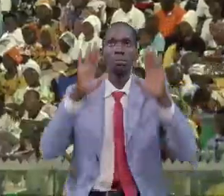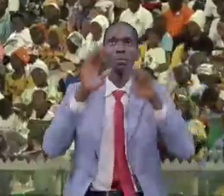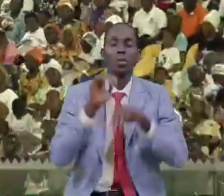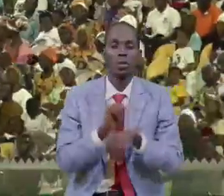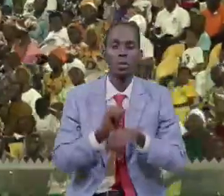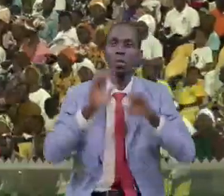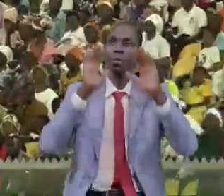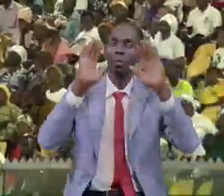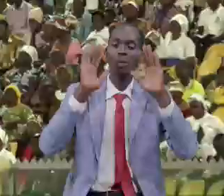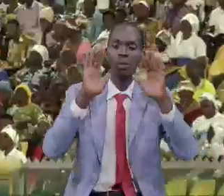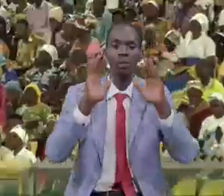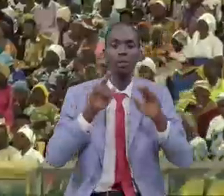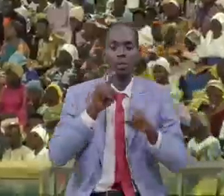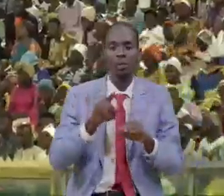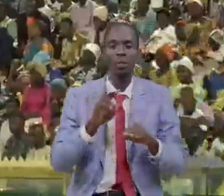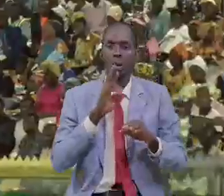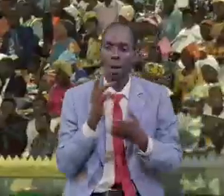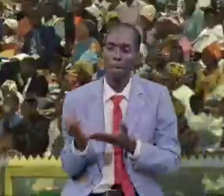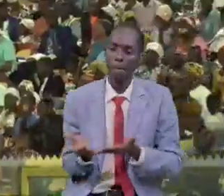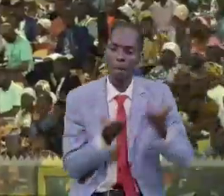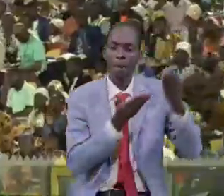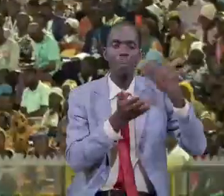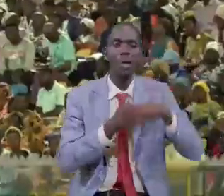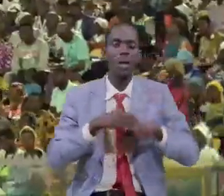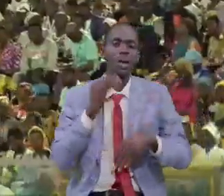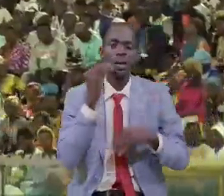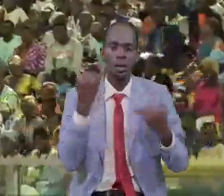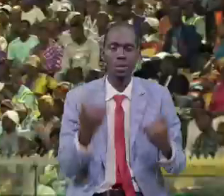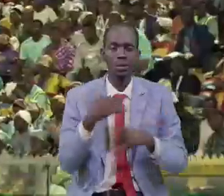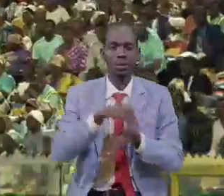you are carrying back home tonight.